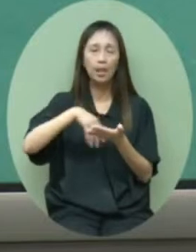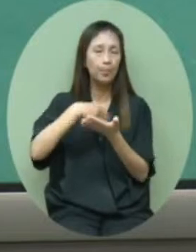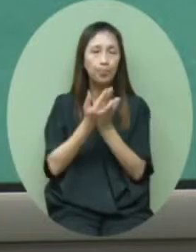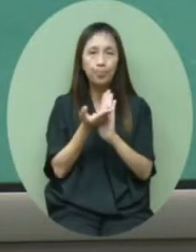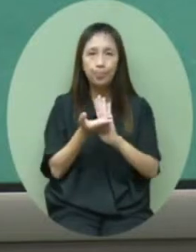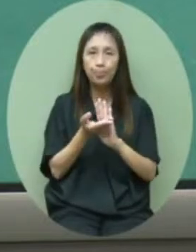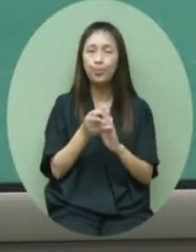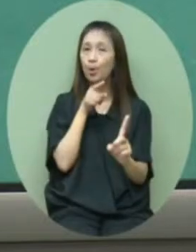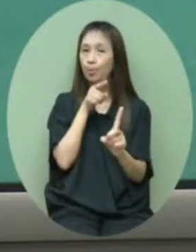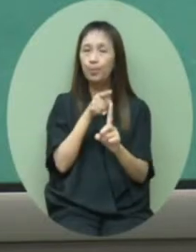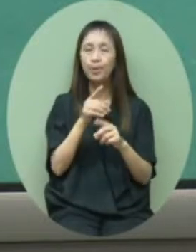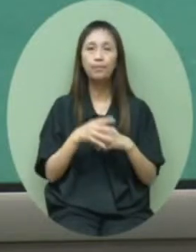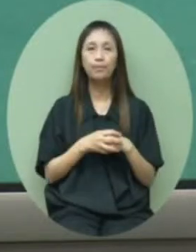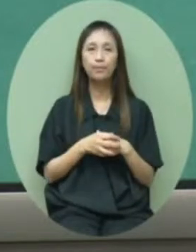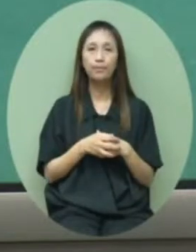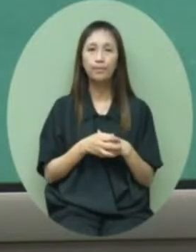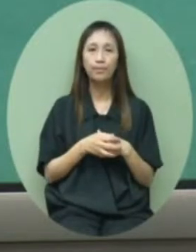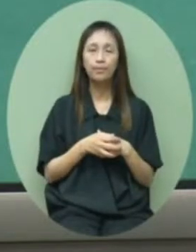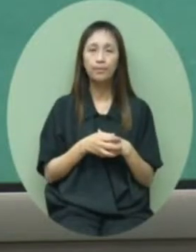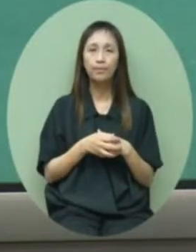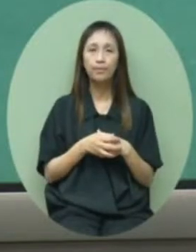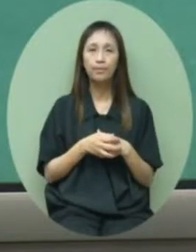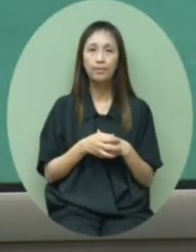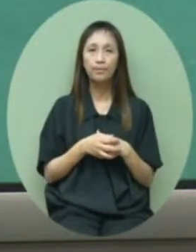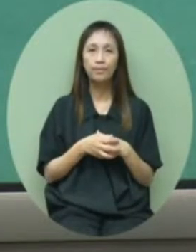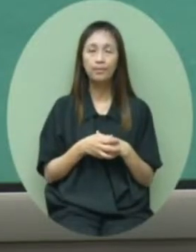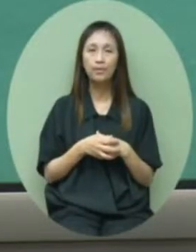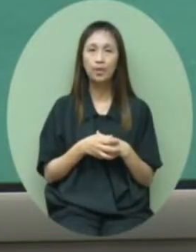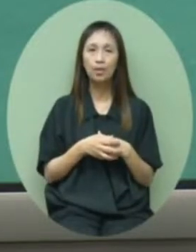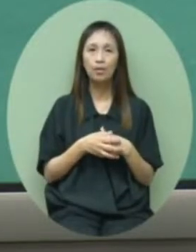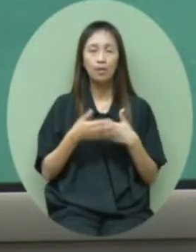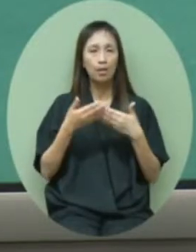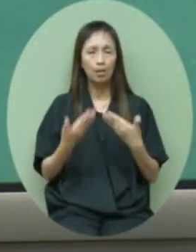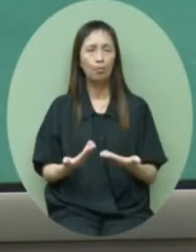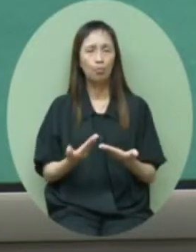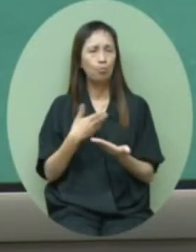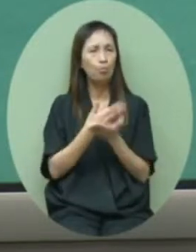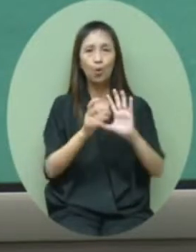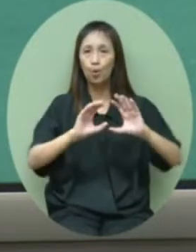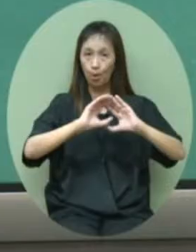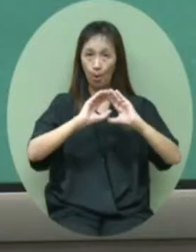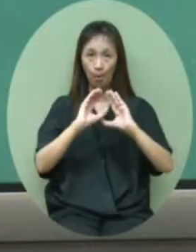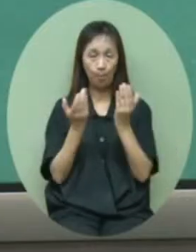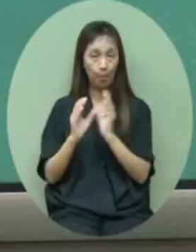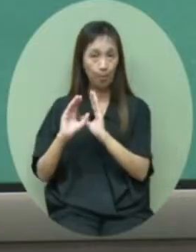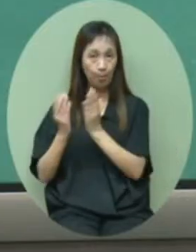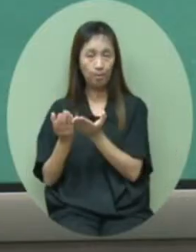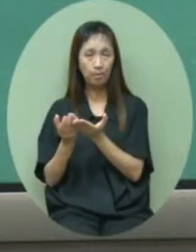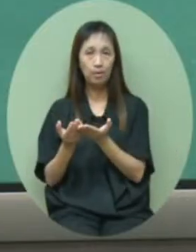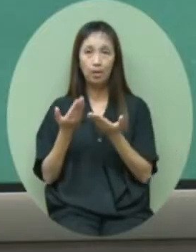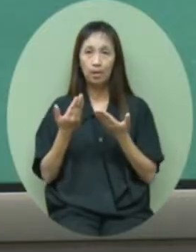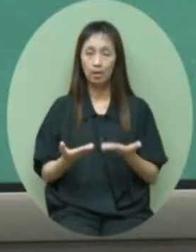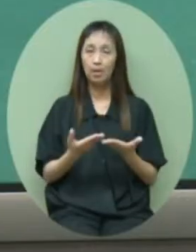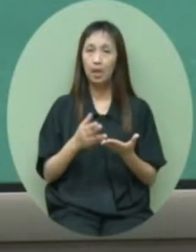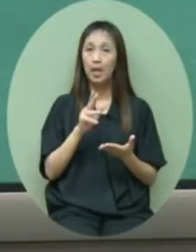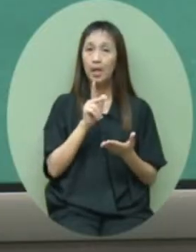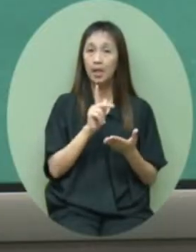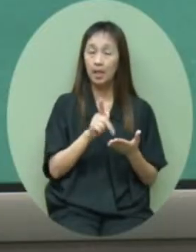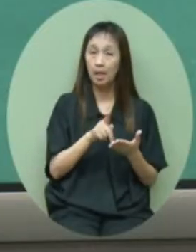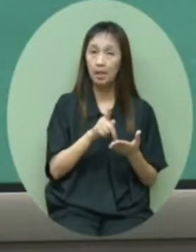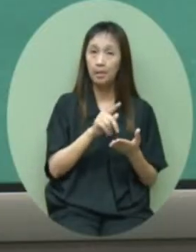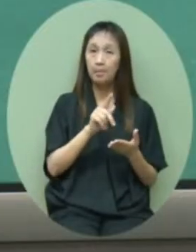the disputes. So will you do that? Now, on the policy address, I will set targets each